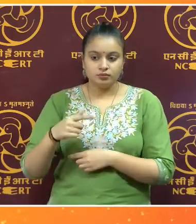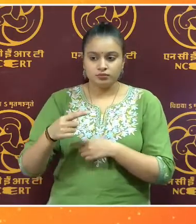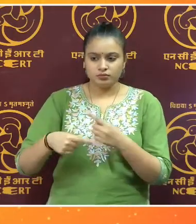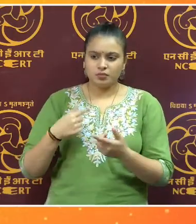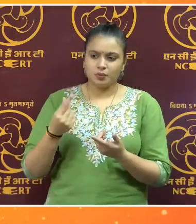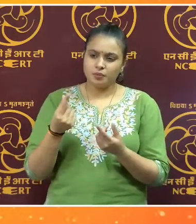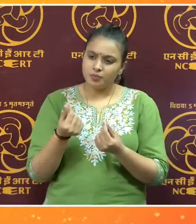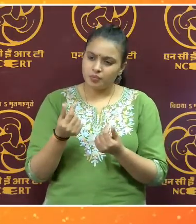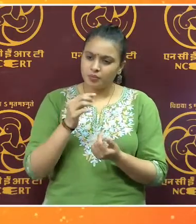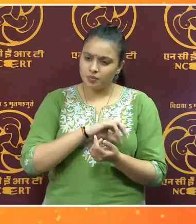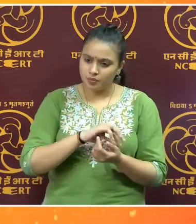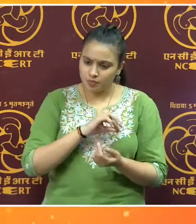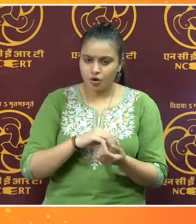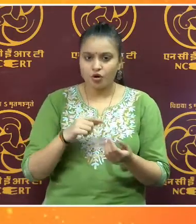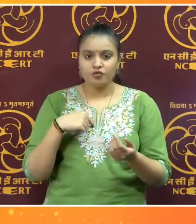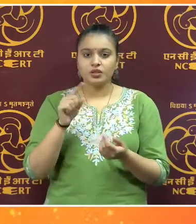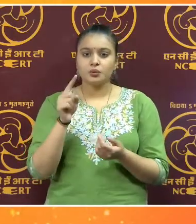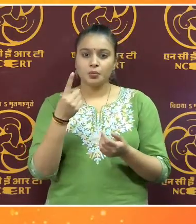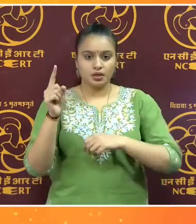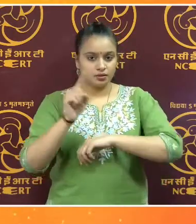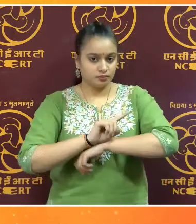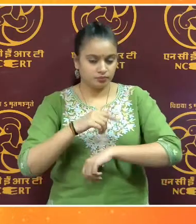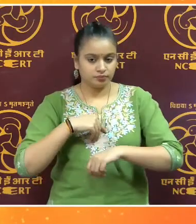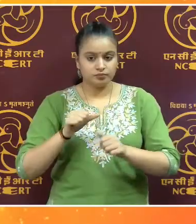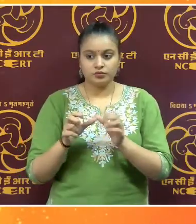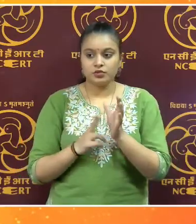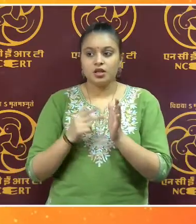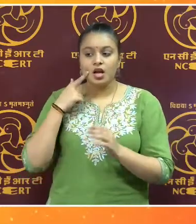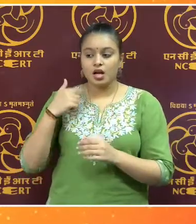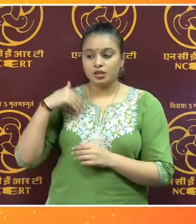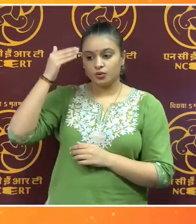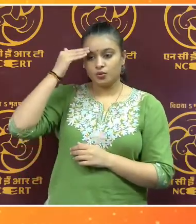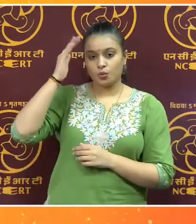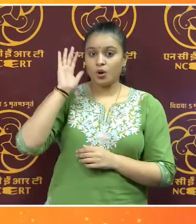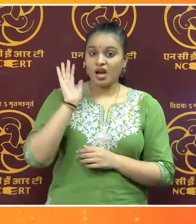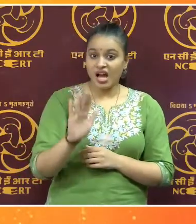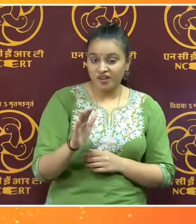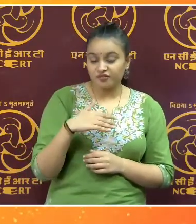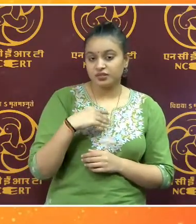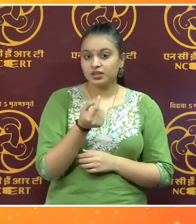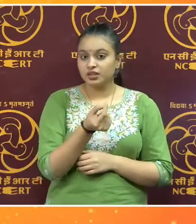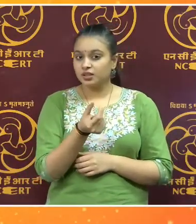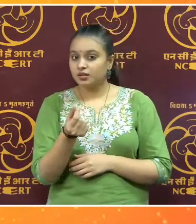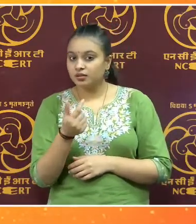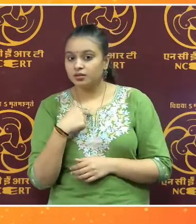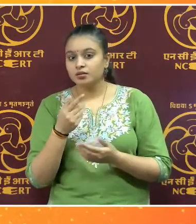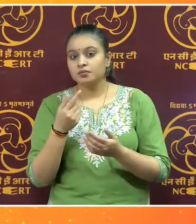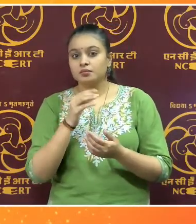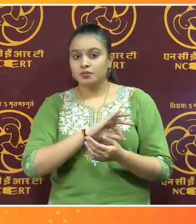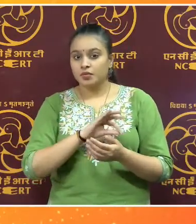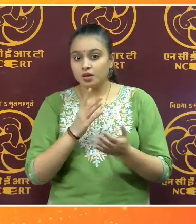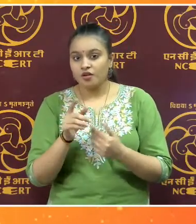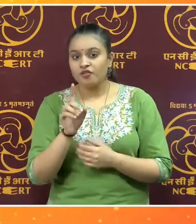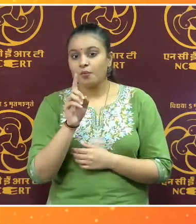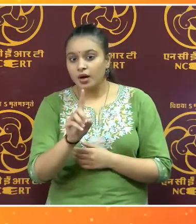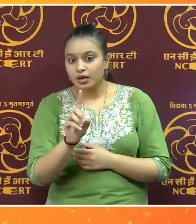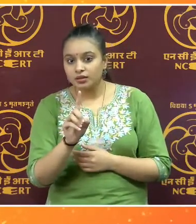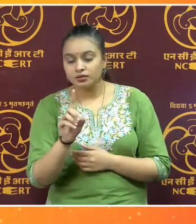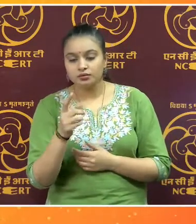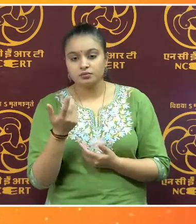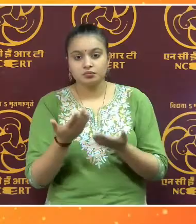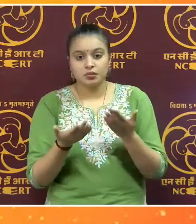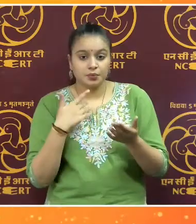profit of about ₹1 a day. I think Mr. Anil knew that I make a little money this way, but he did not seem to